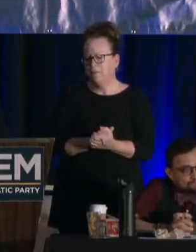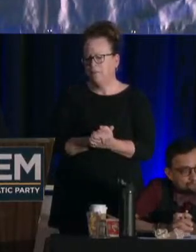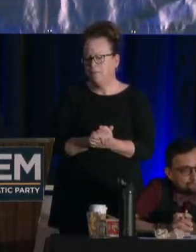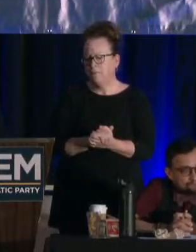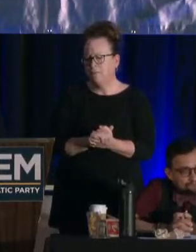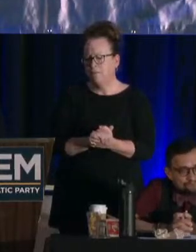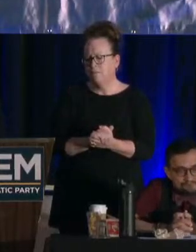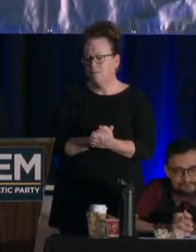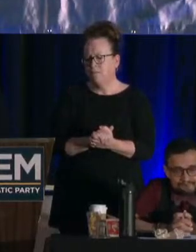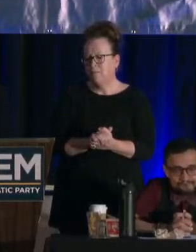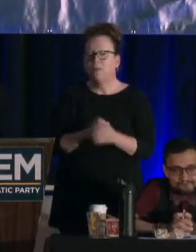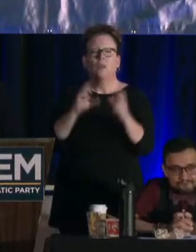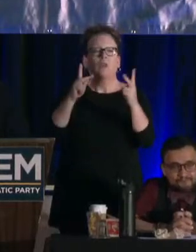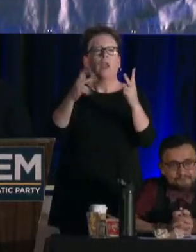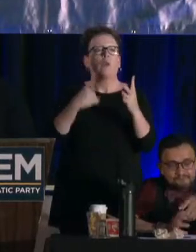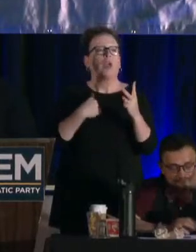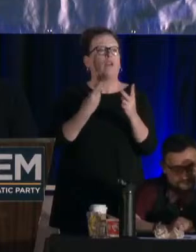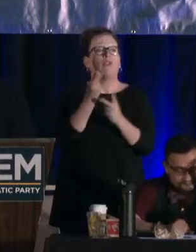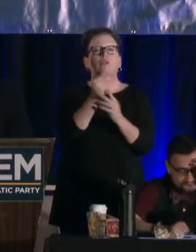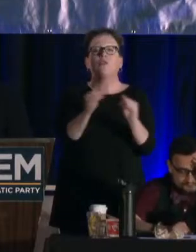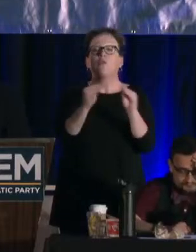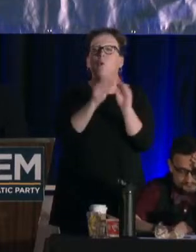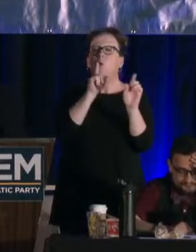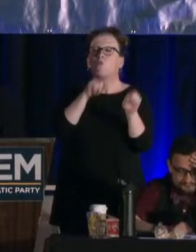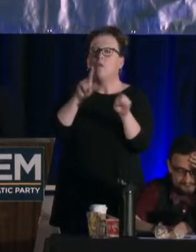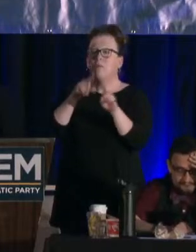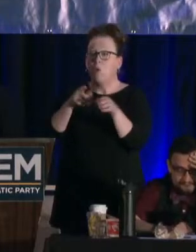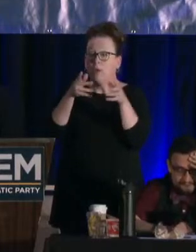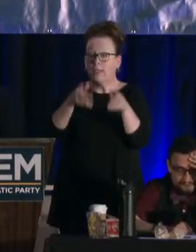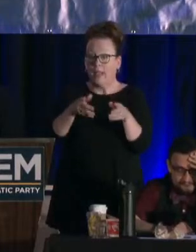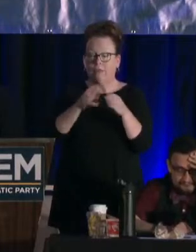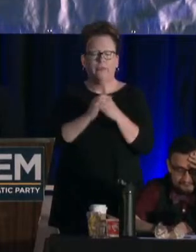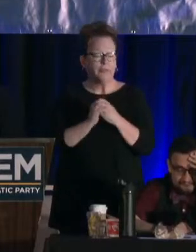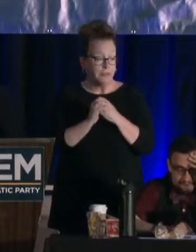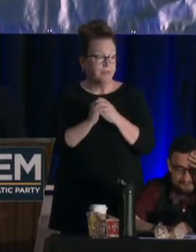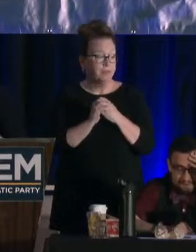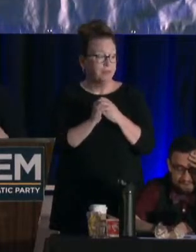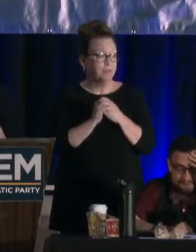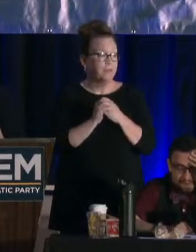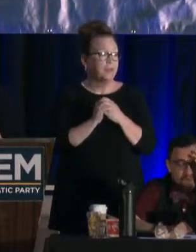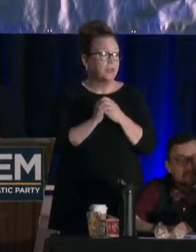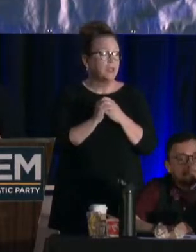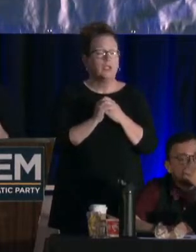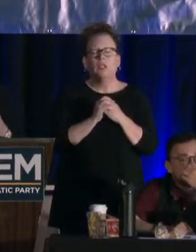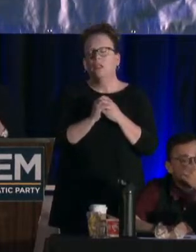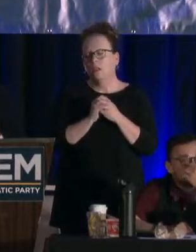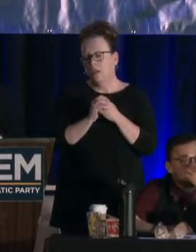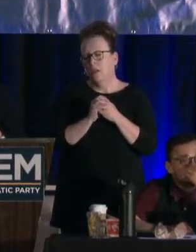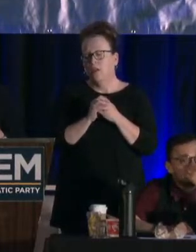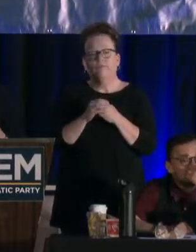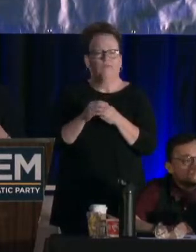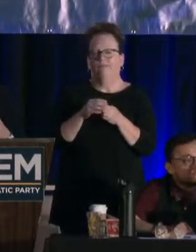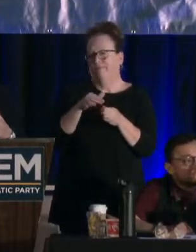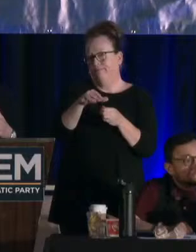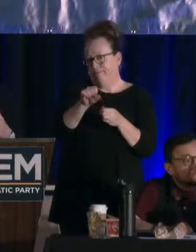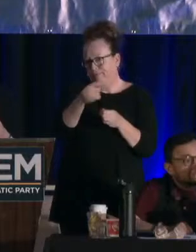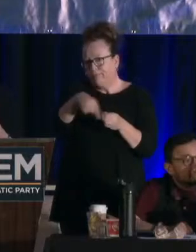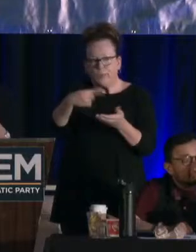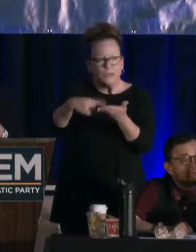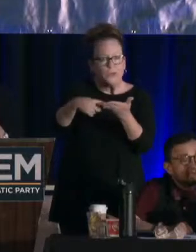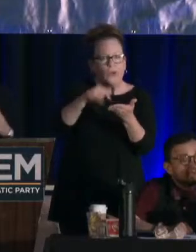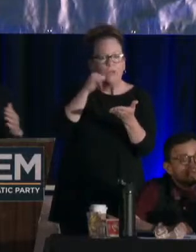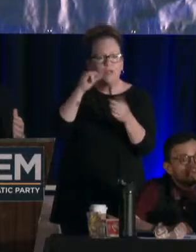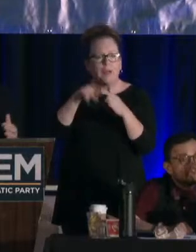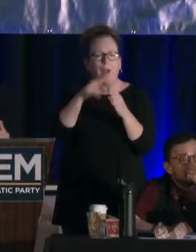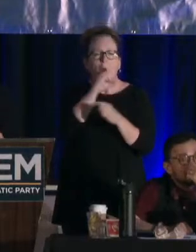We have a couple of reports remaining in our meeting today. Certainly, we talked yesterday about